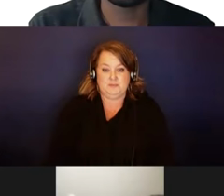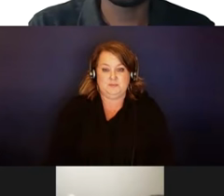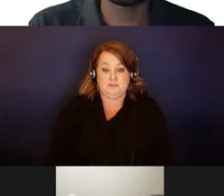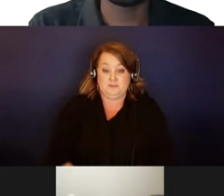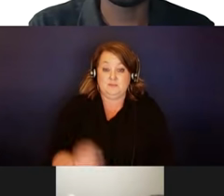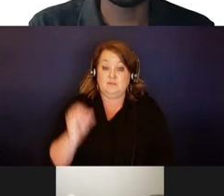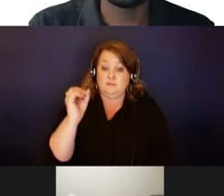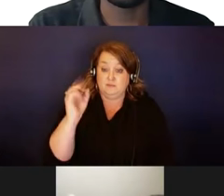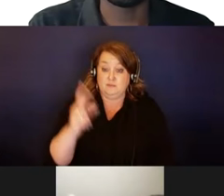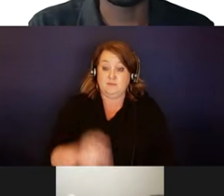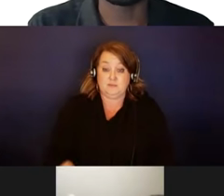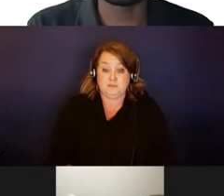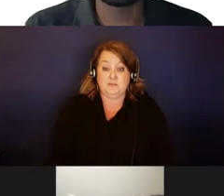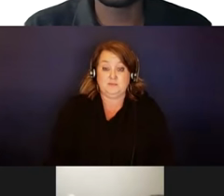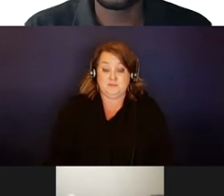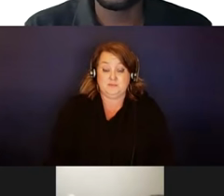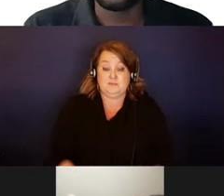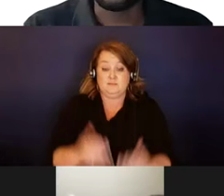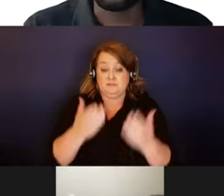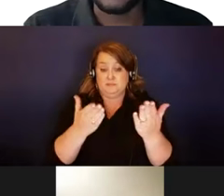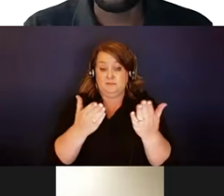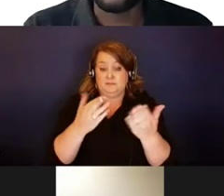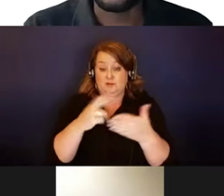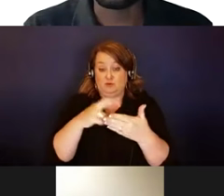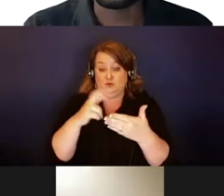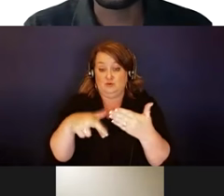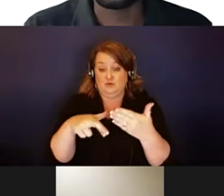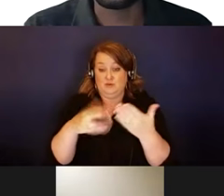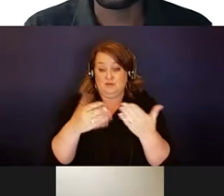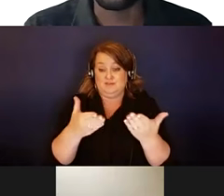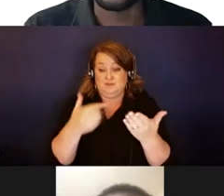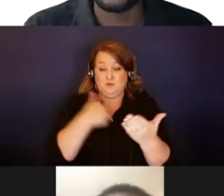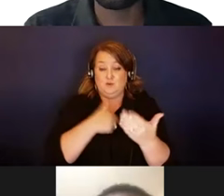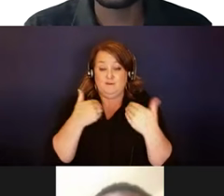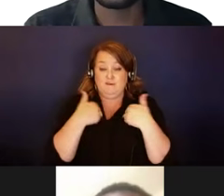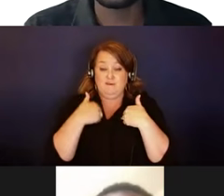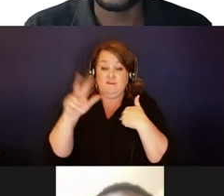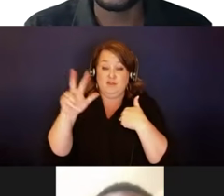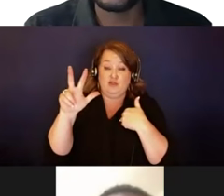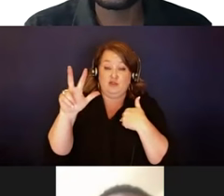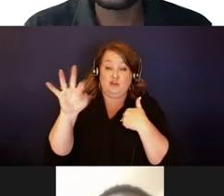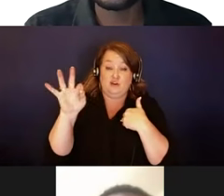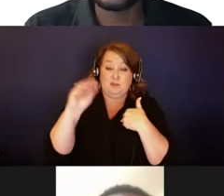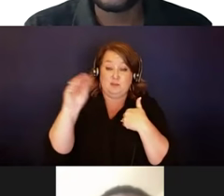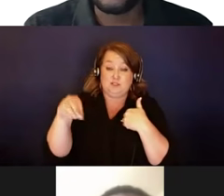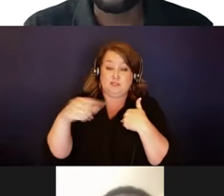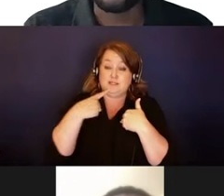Okay, so here are the results. We have about 39% saying